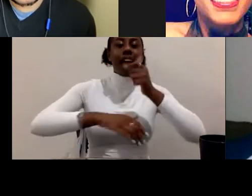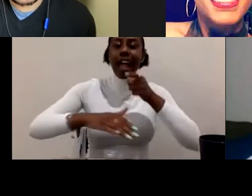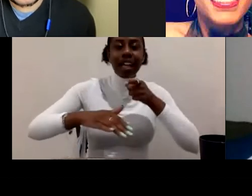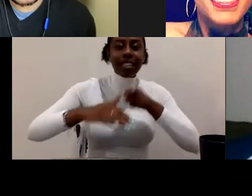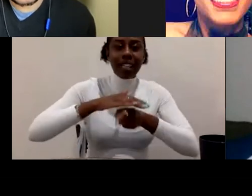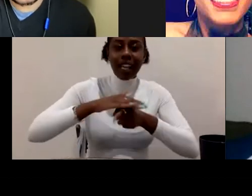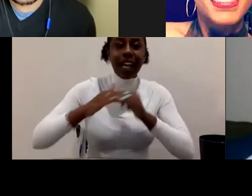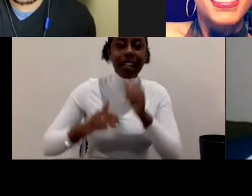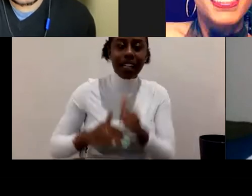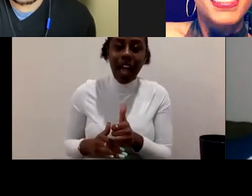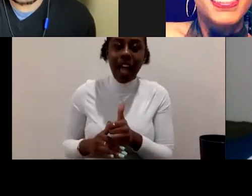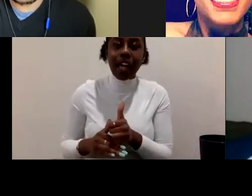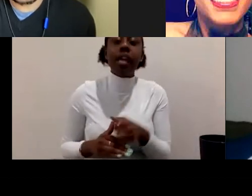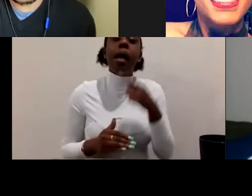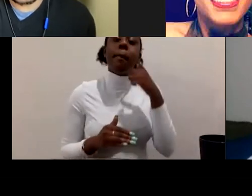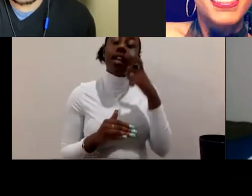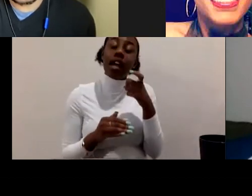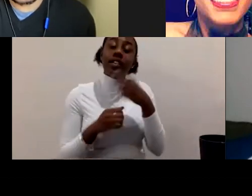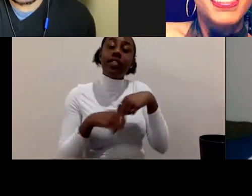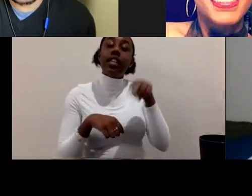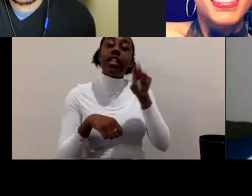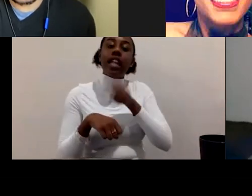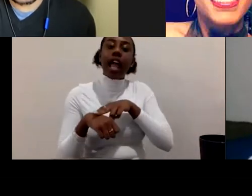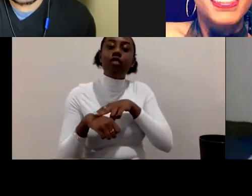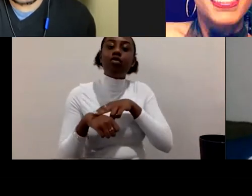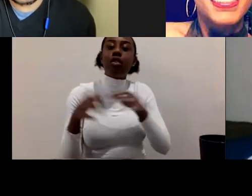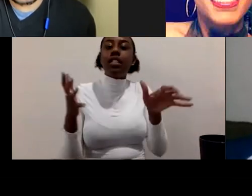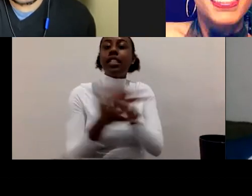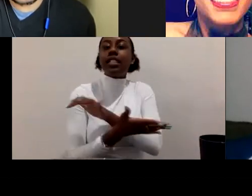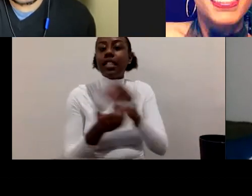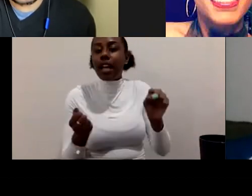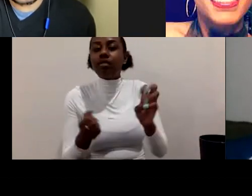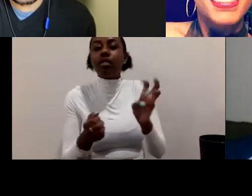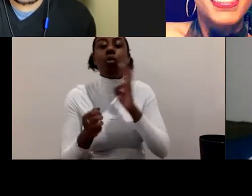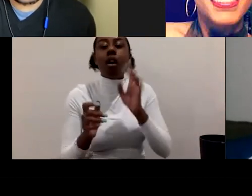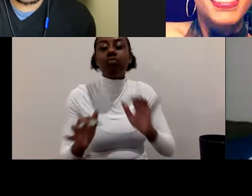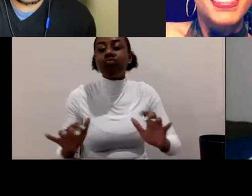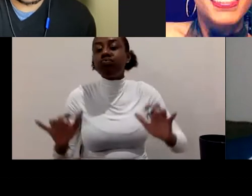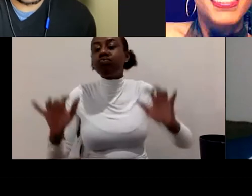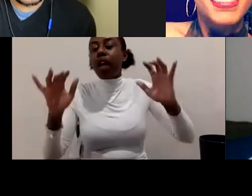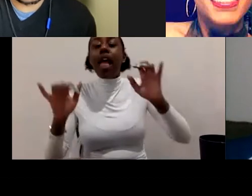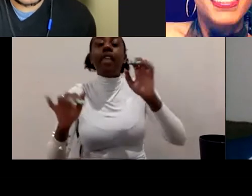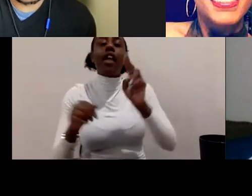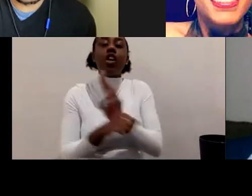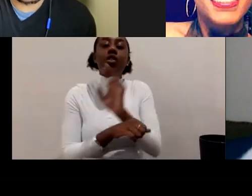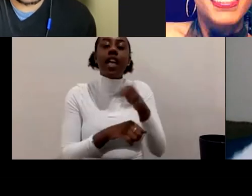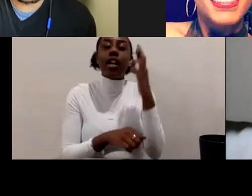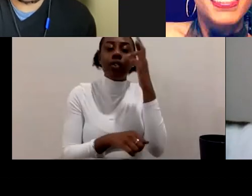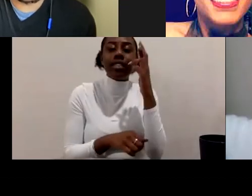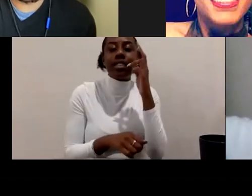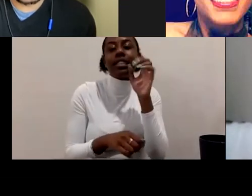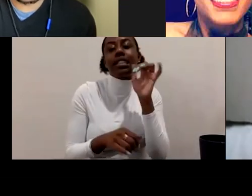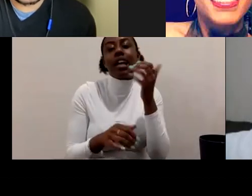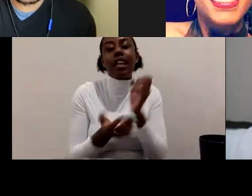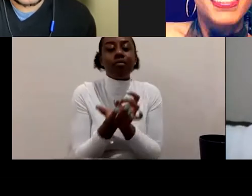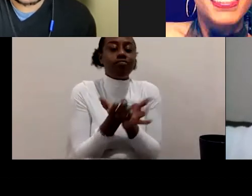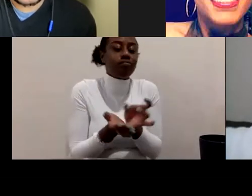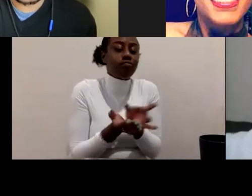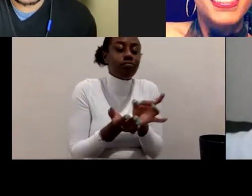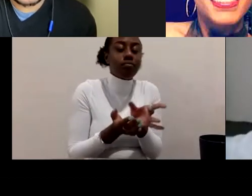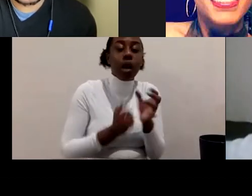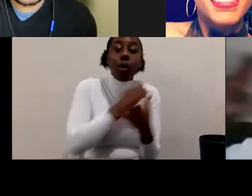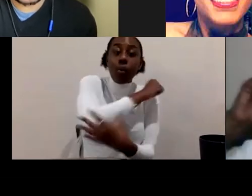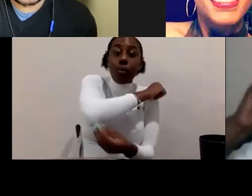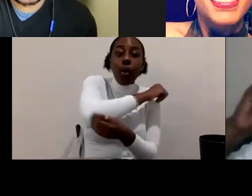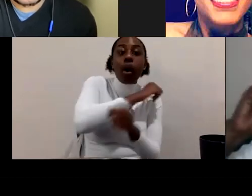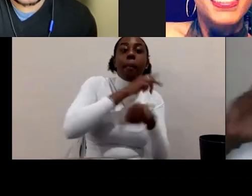that we experience here, they use that as an excuse to move out some of our lower income residents. And when they were